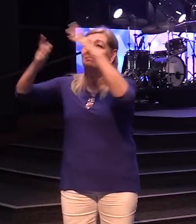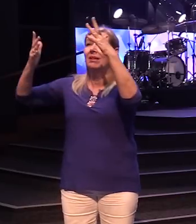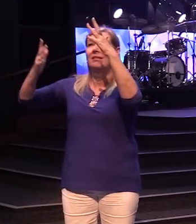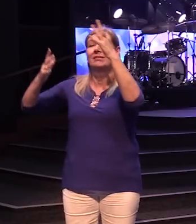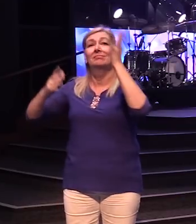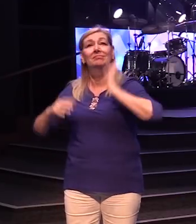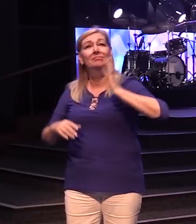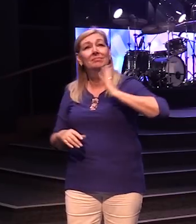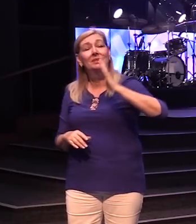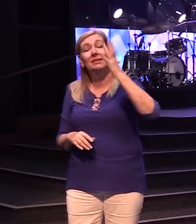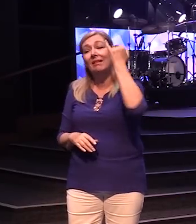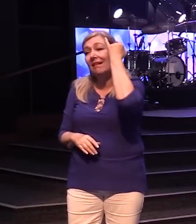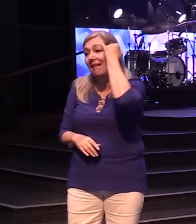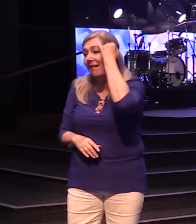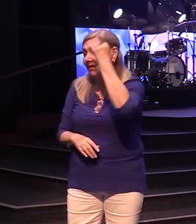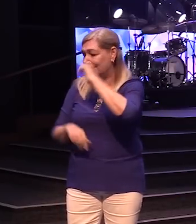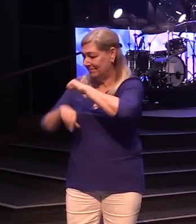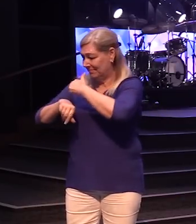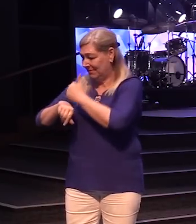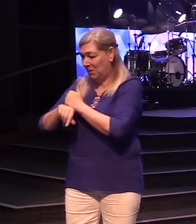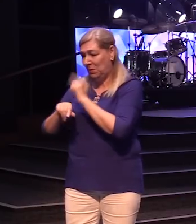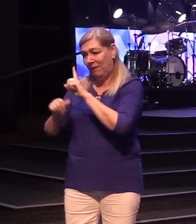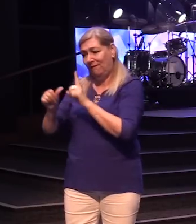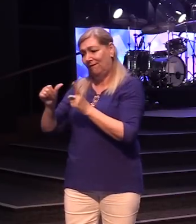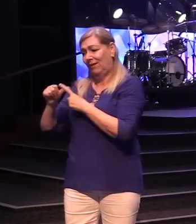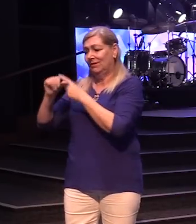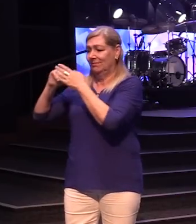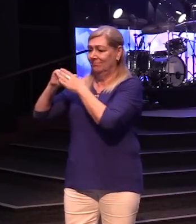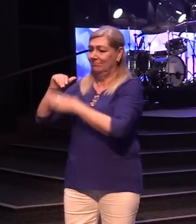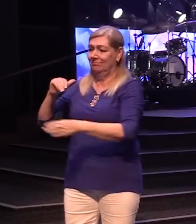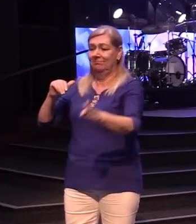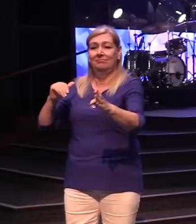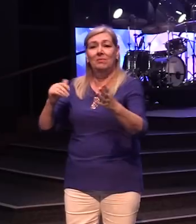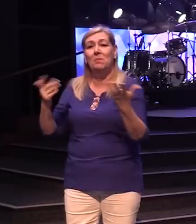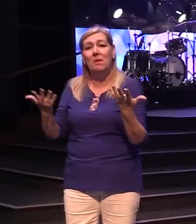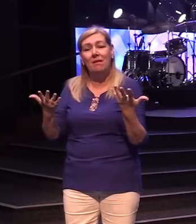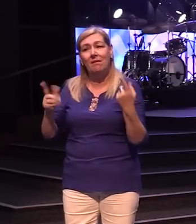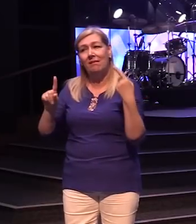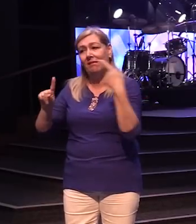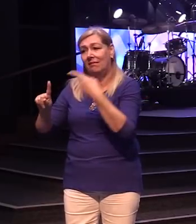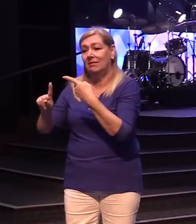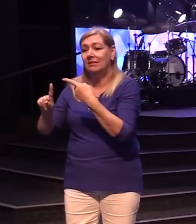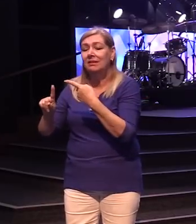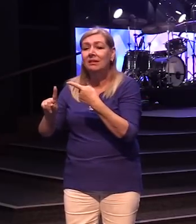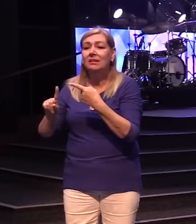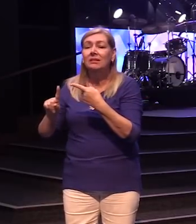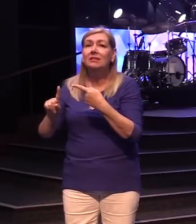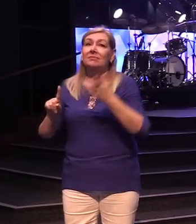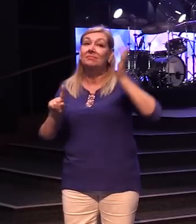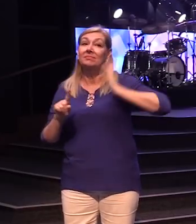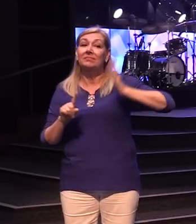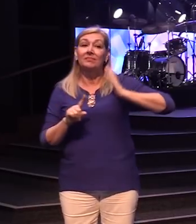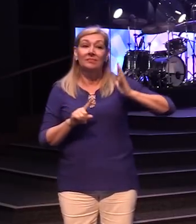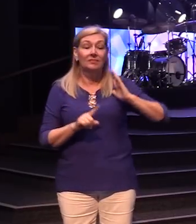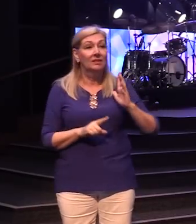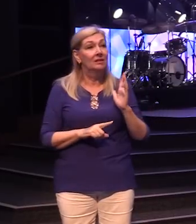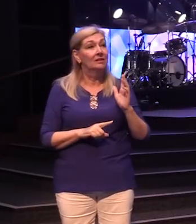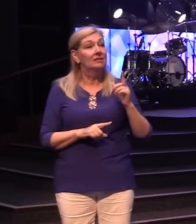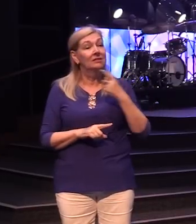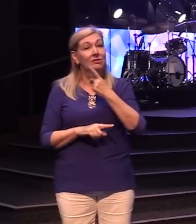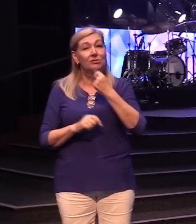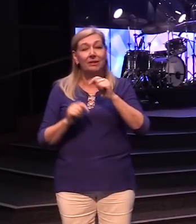idea, an ideal of what might look like to have a